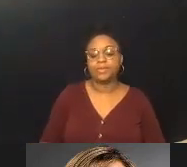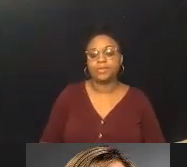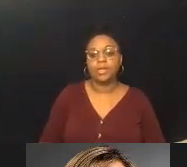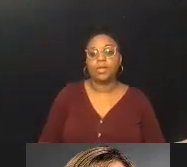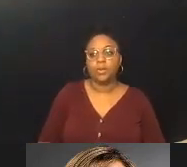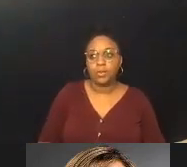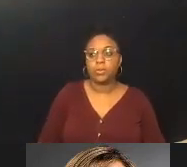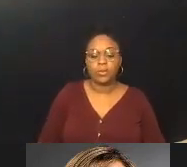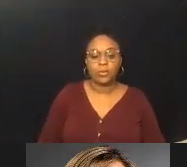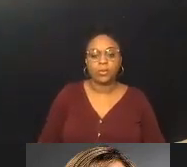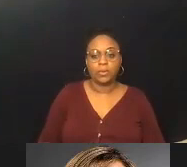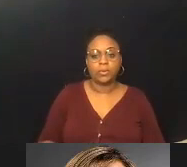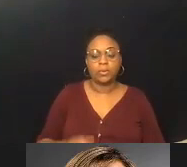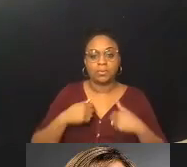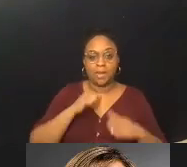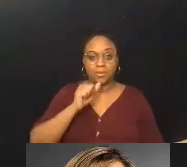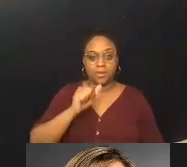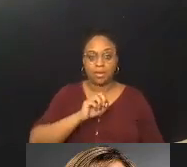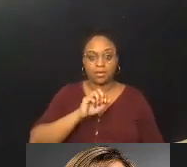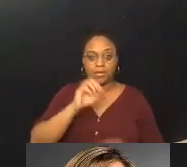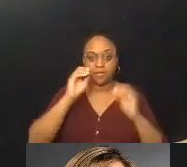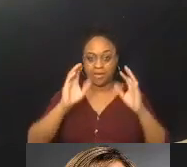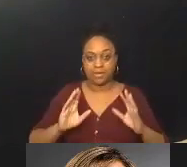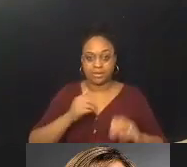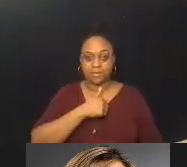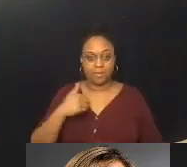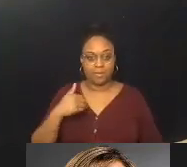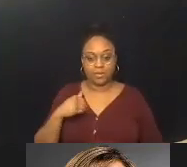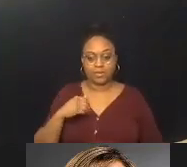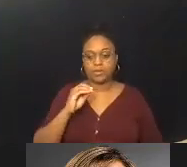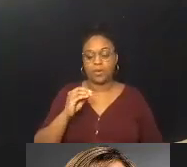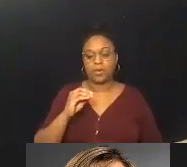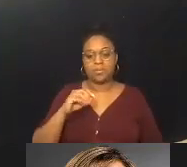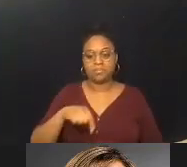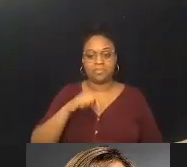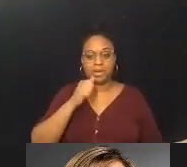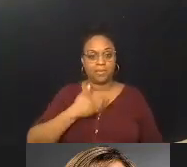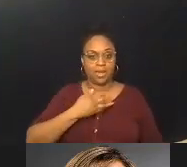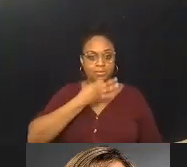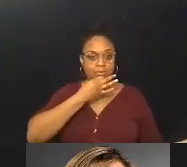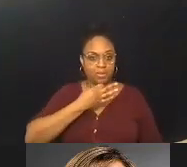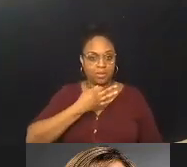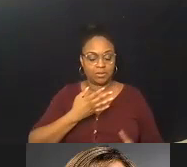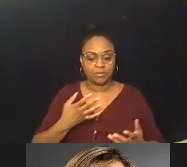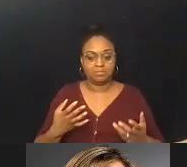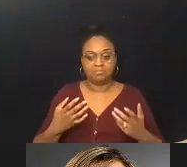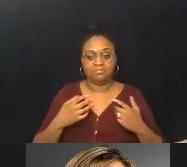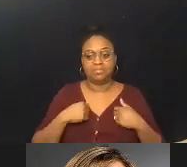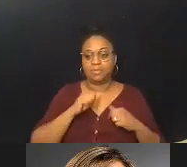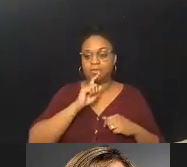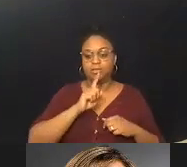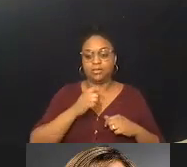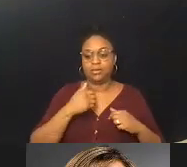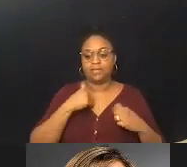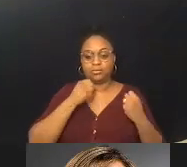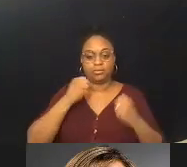expertise. I'm not on faculty, and so I don't know that I have a great sense of all the various things that go into developing the